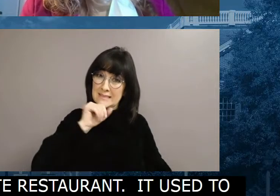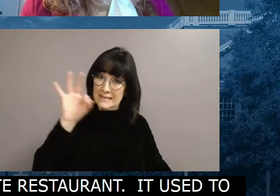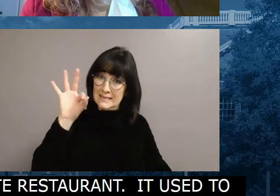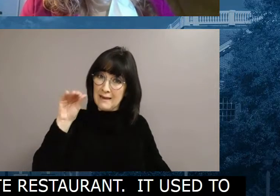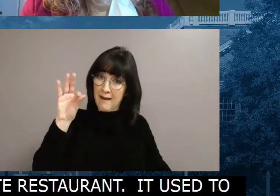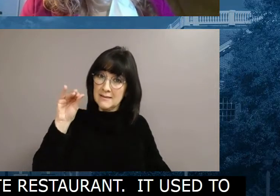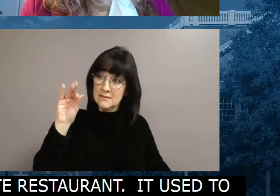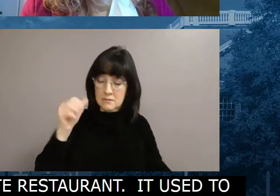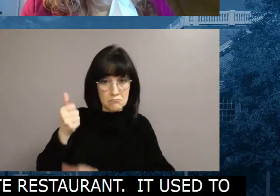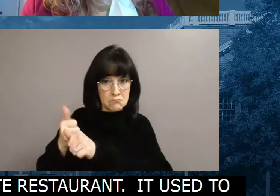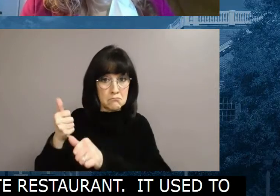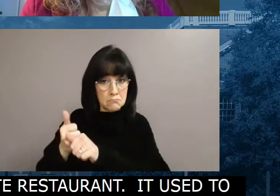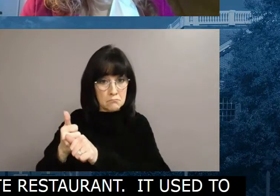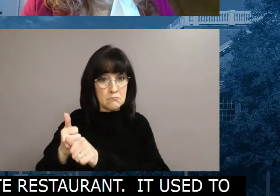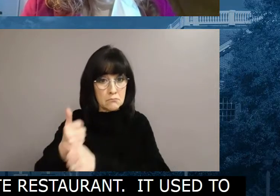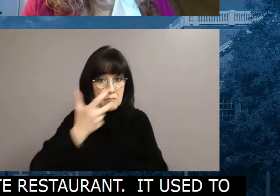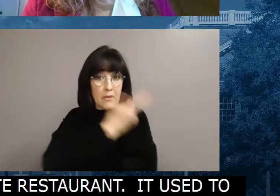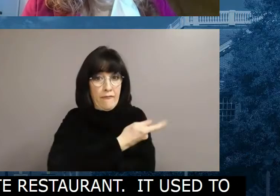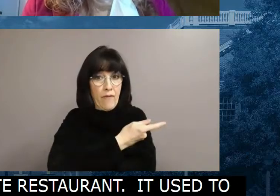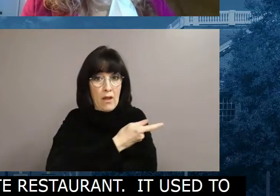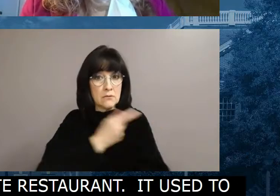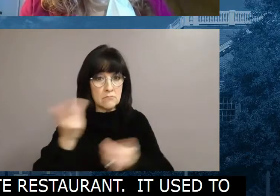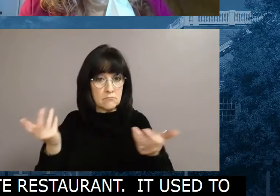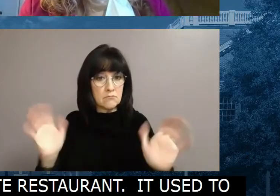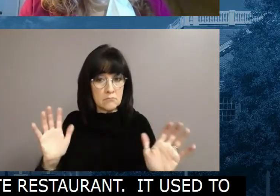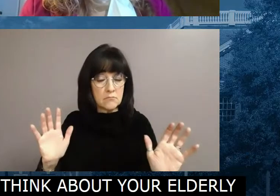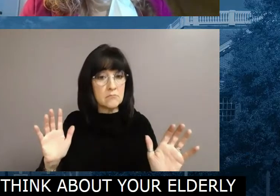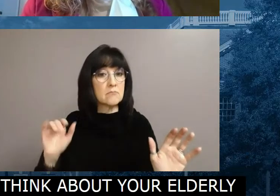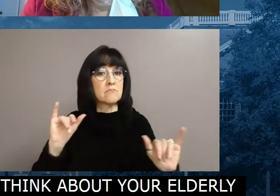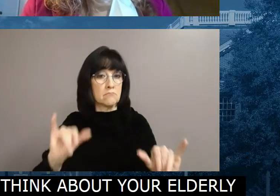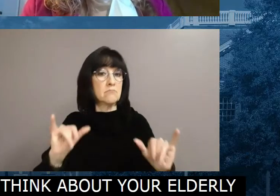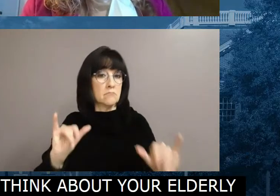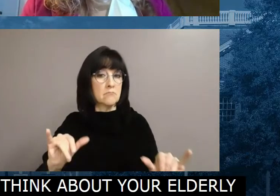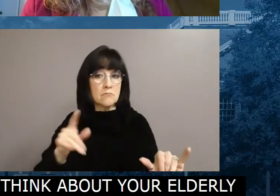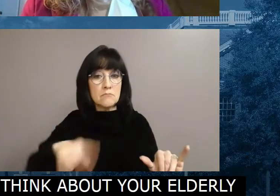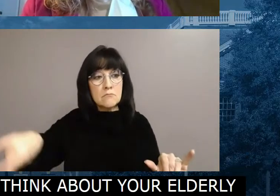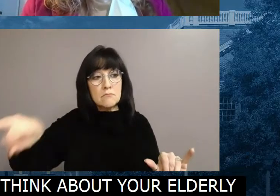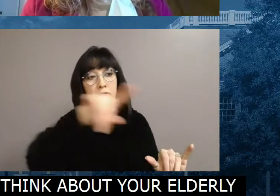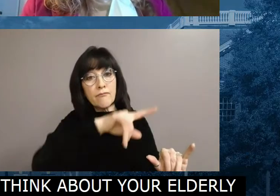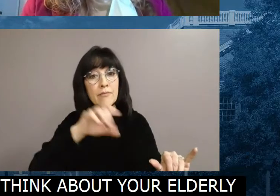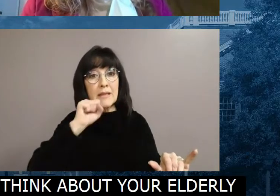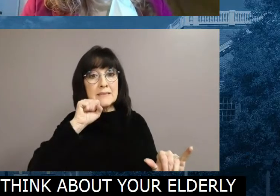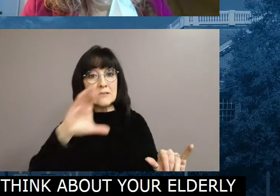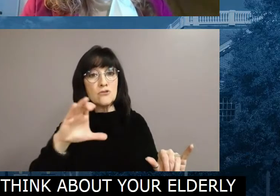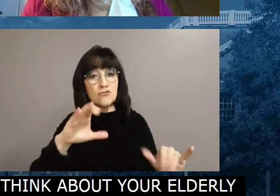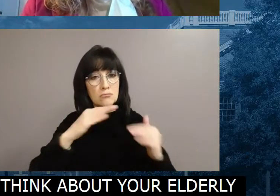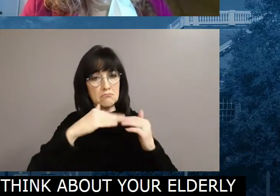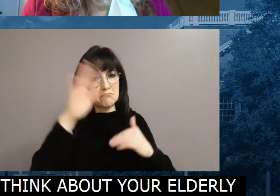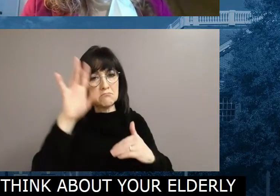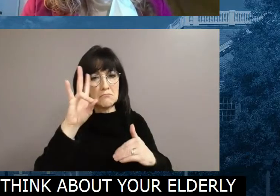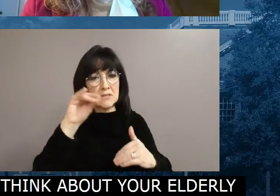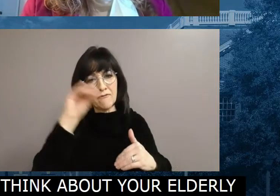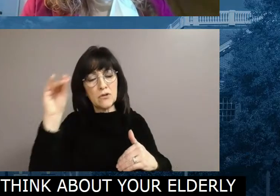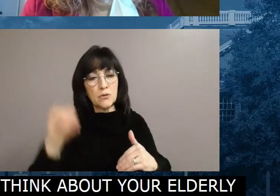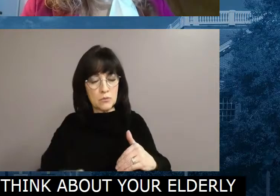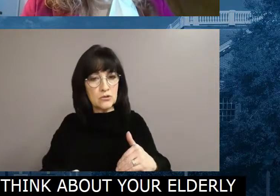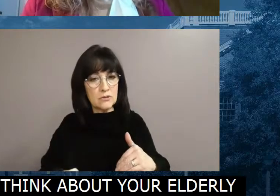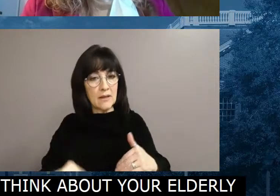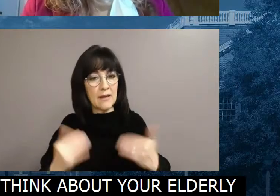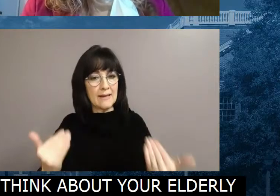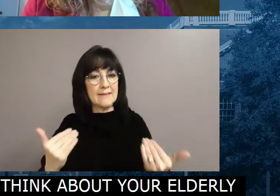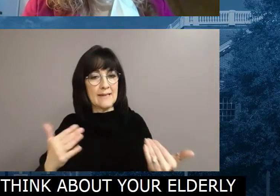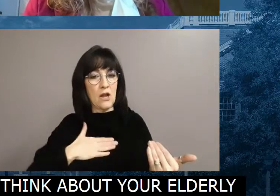now. Chances are 70-some% of our seniors are vaccinated. So our concern has to